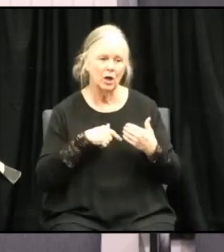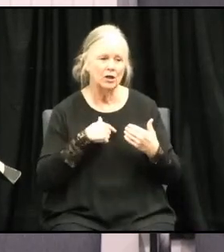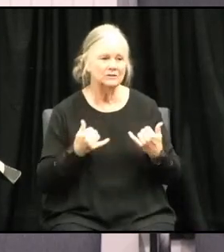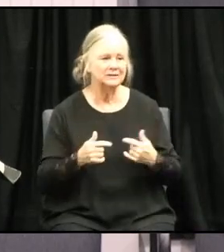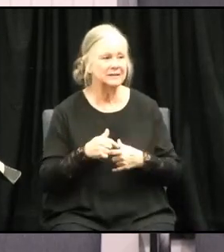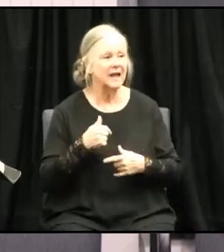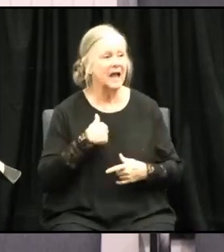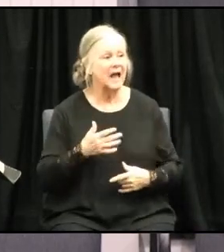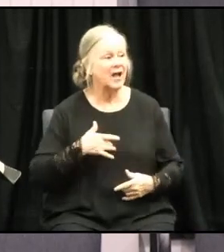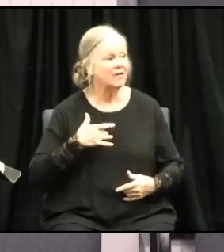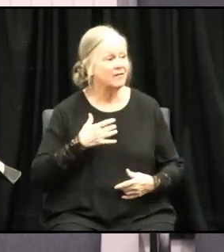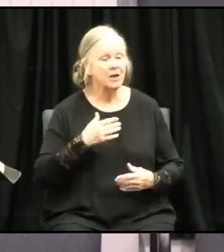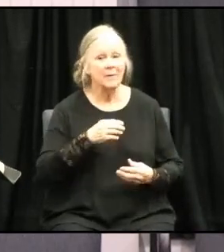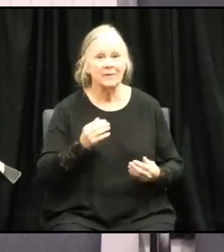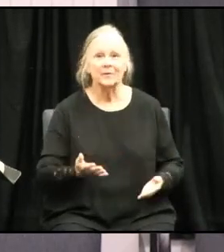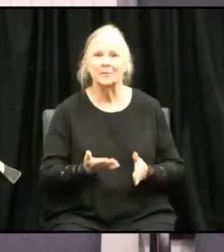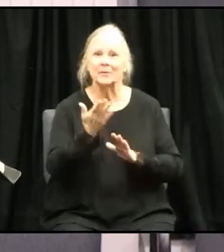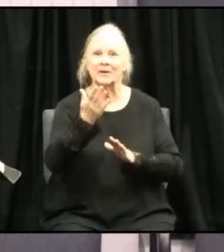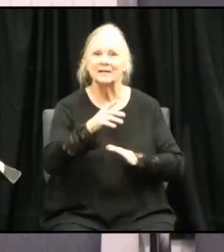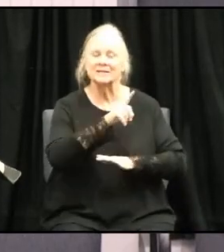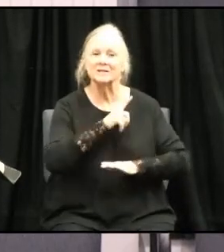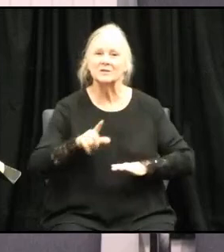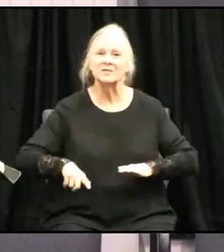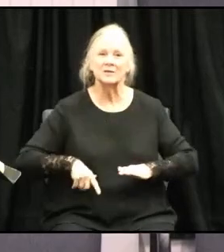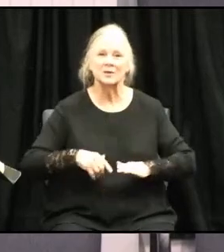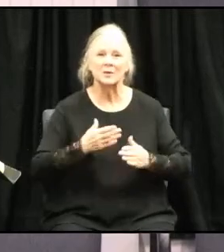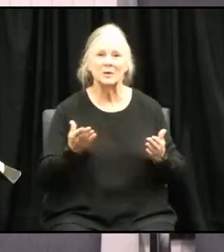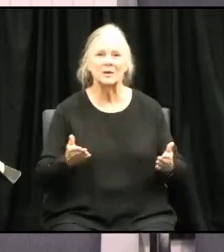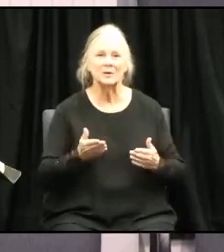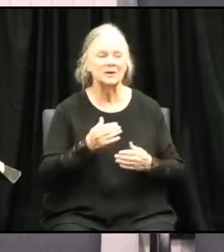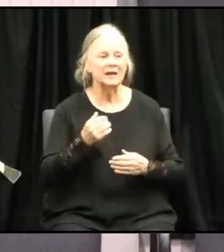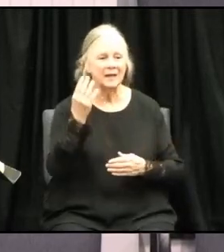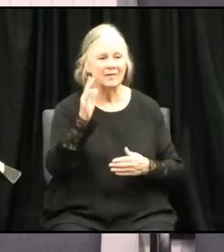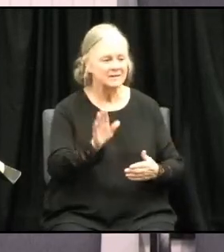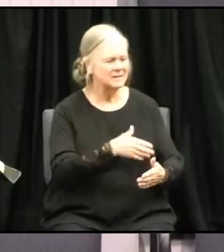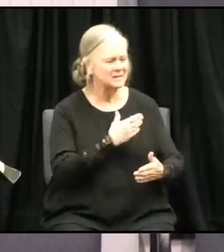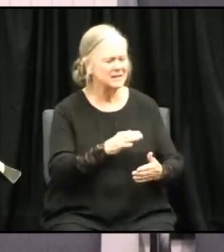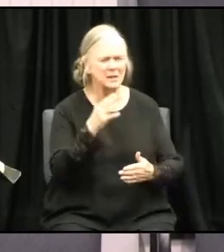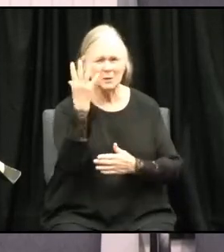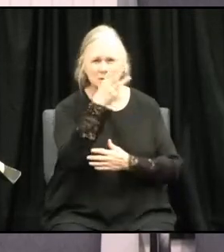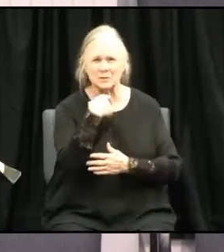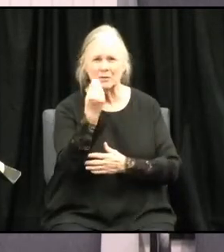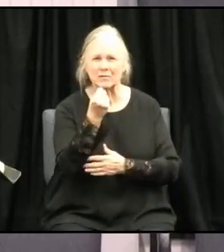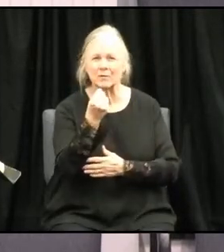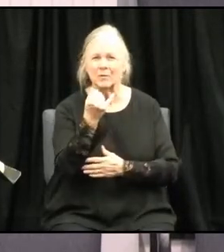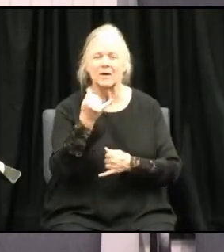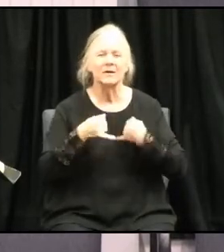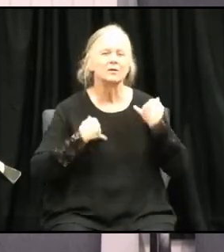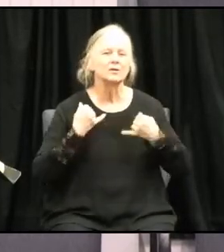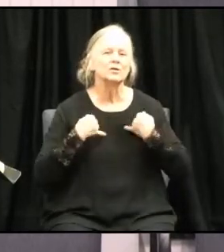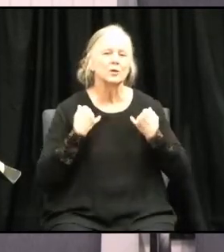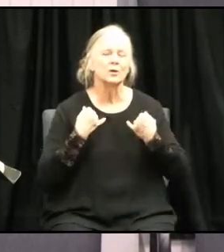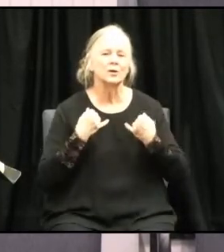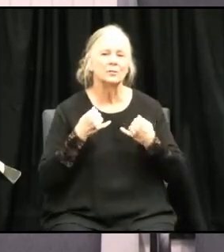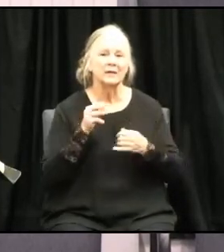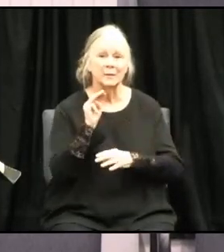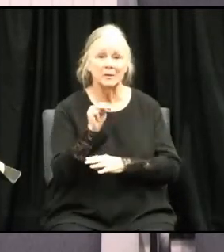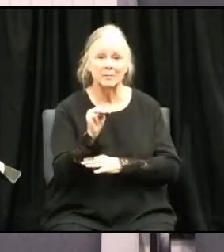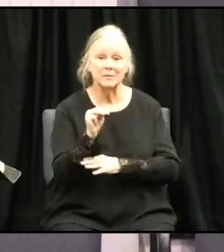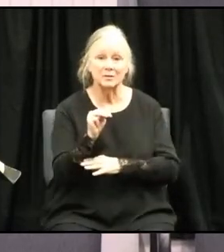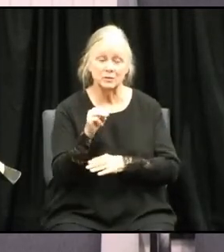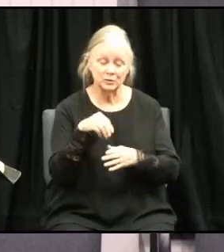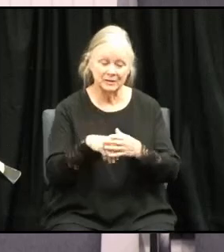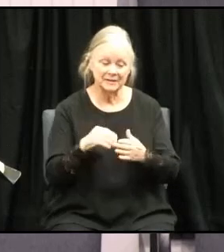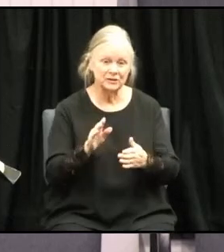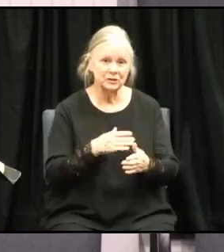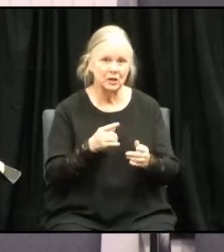of the Lord in here today. The singing is absolutely beautiful, and what a joy to be able to minister in song to you. So if you know